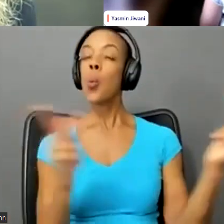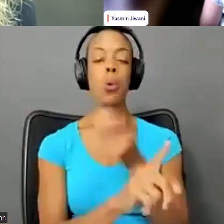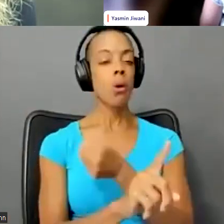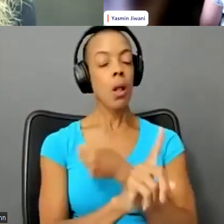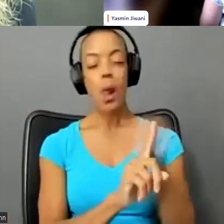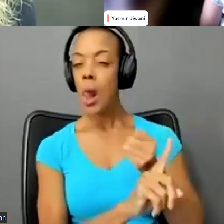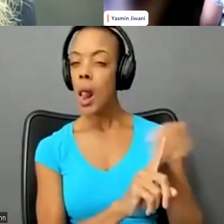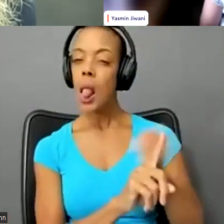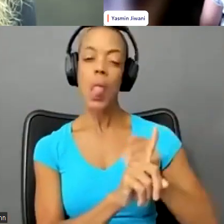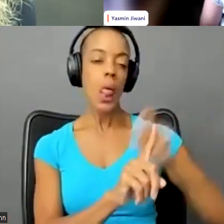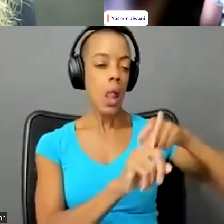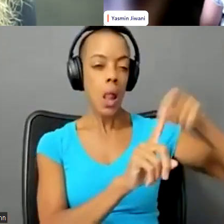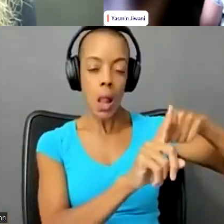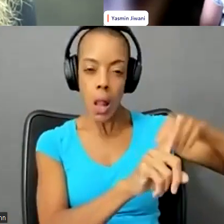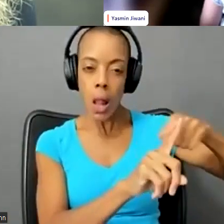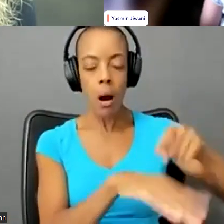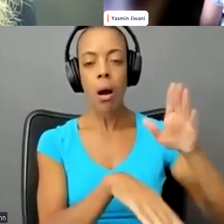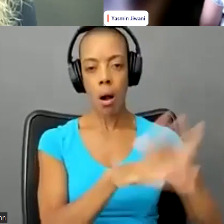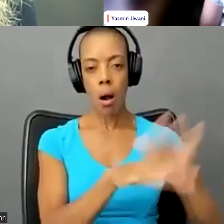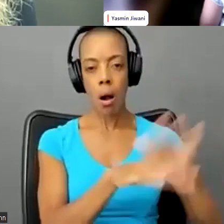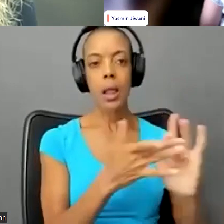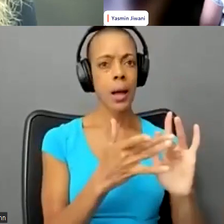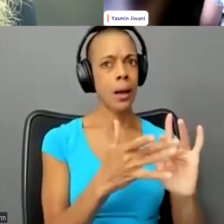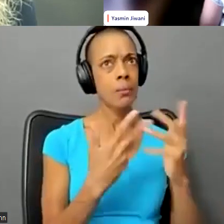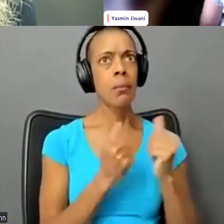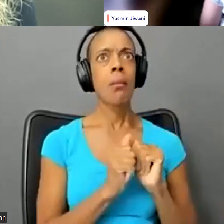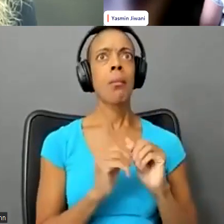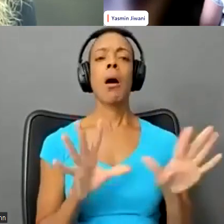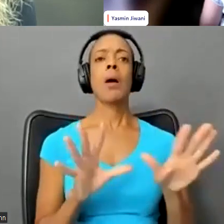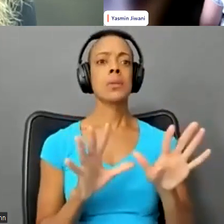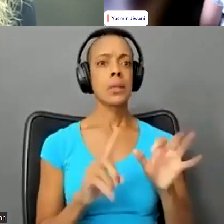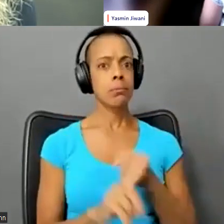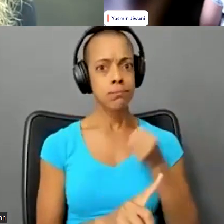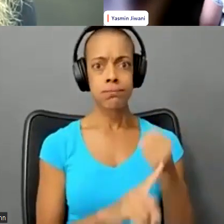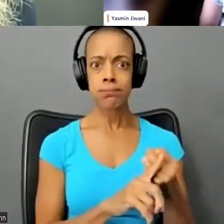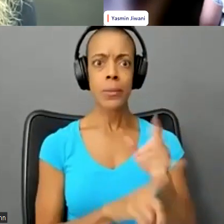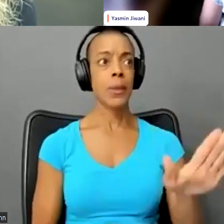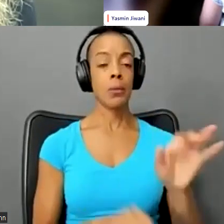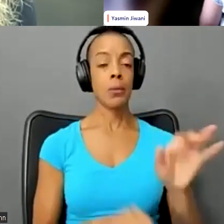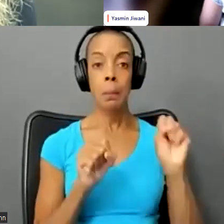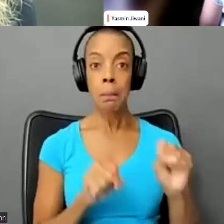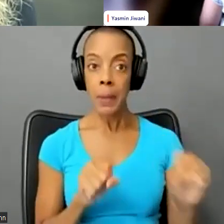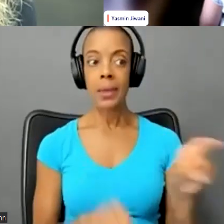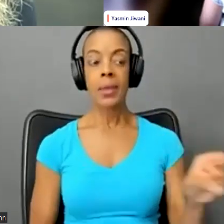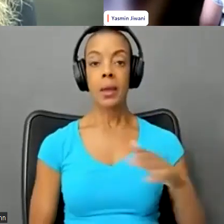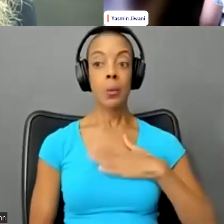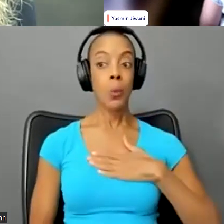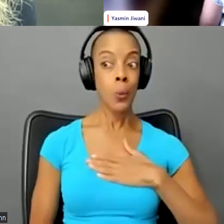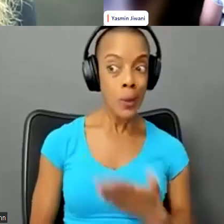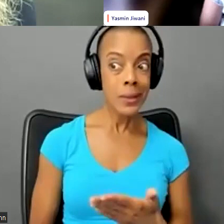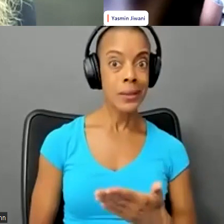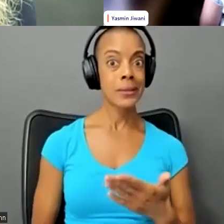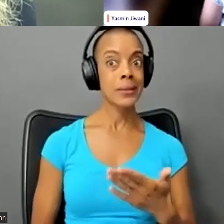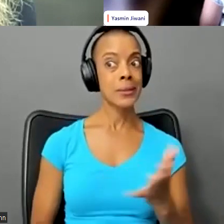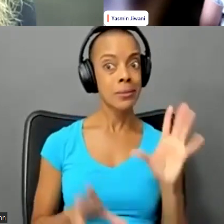day. And that obviously has a huge impact on their ability, their willingness to engage, to stay present, to have